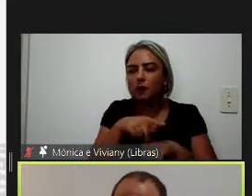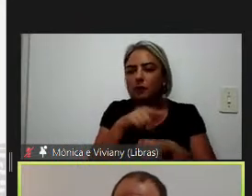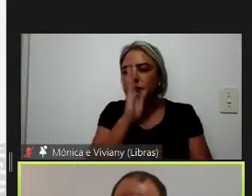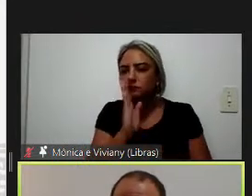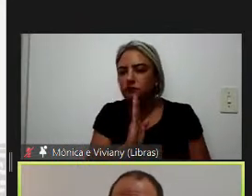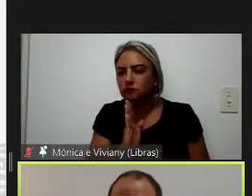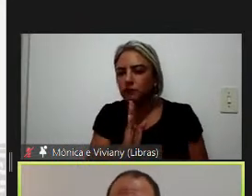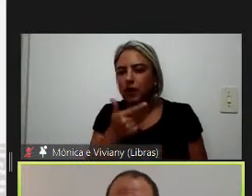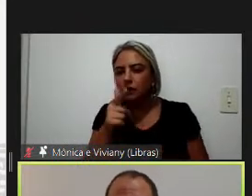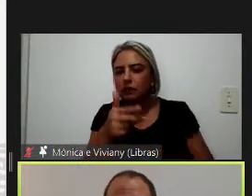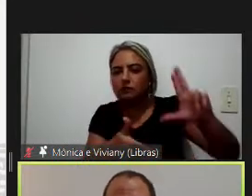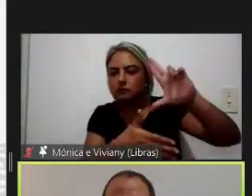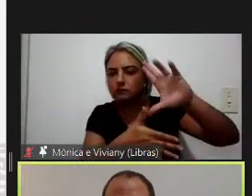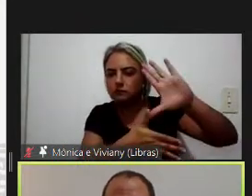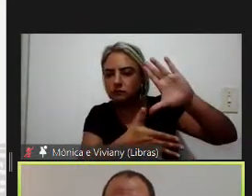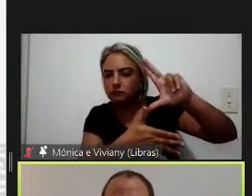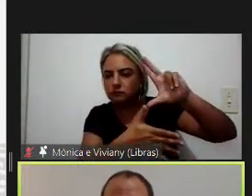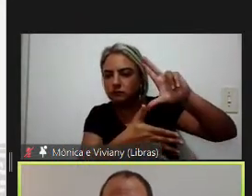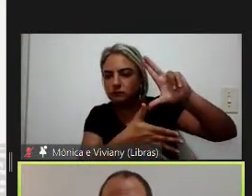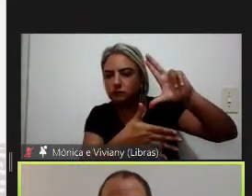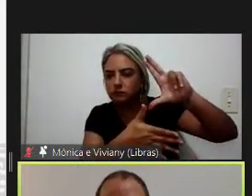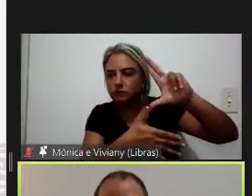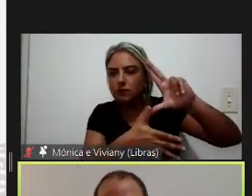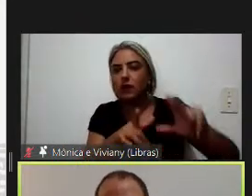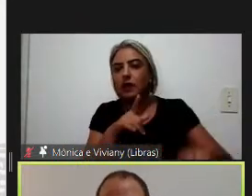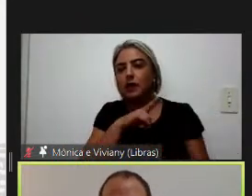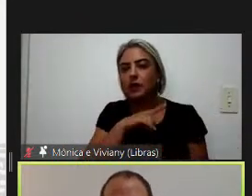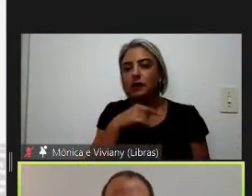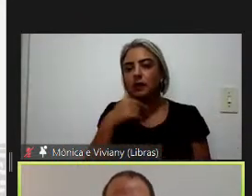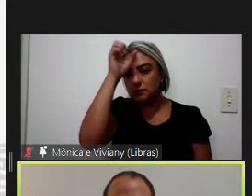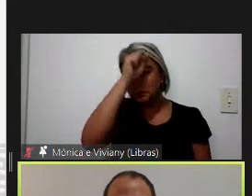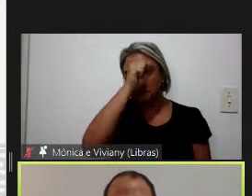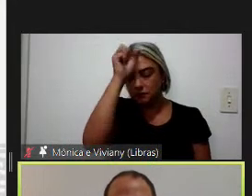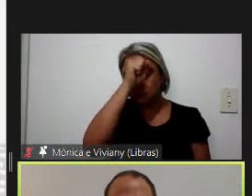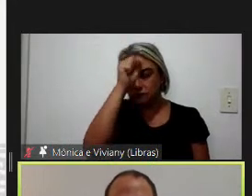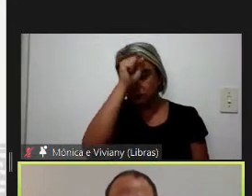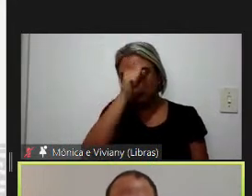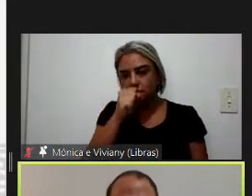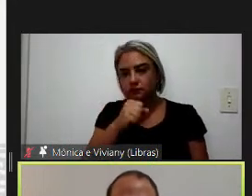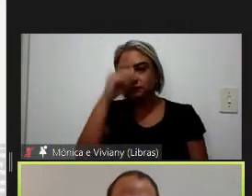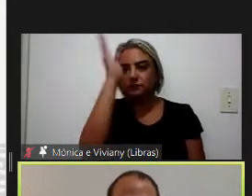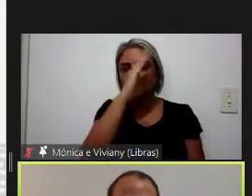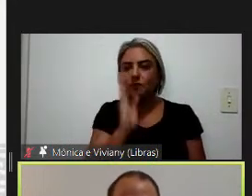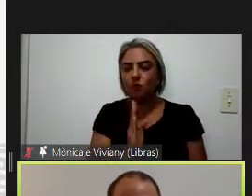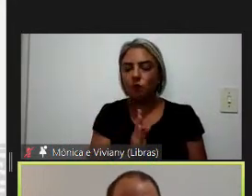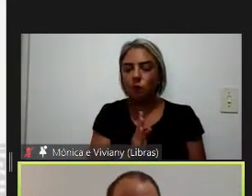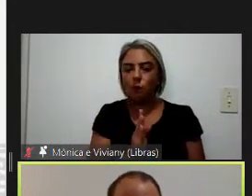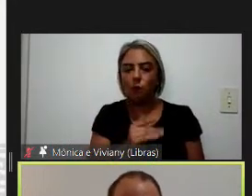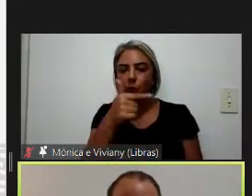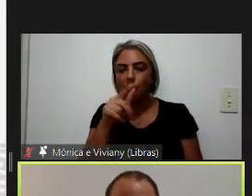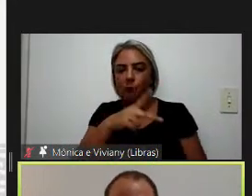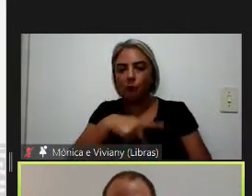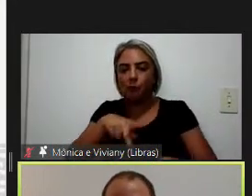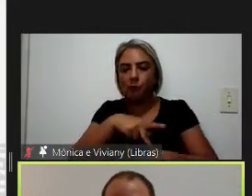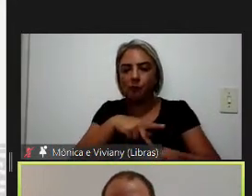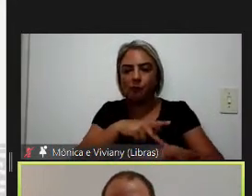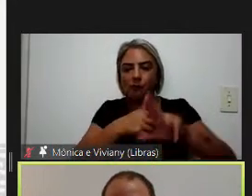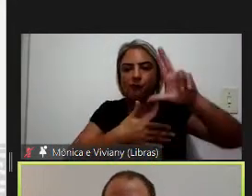world has a lot to learn from Brazil and also other countries in Latin America regarding